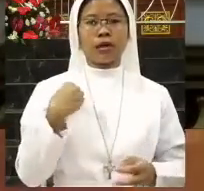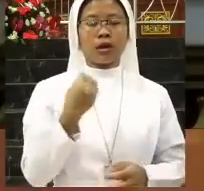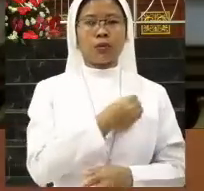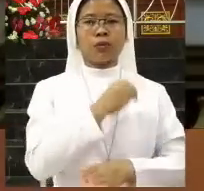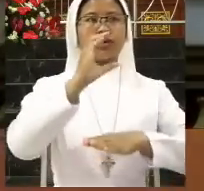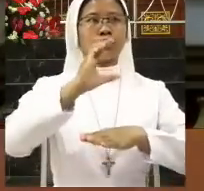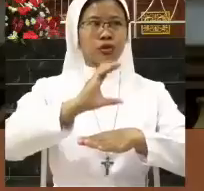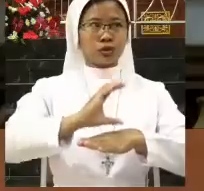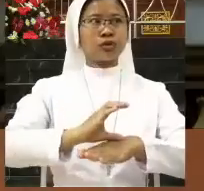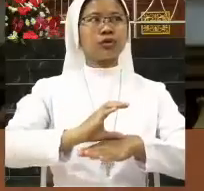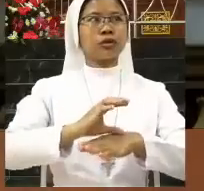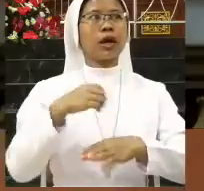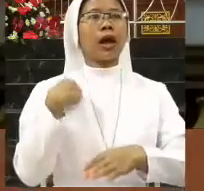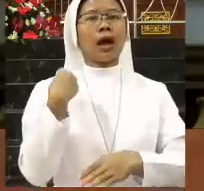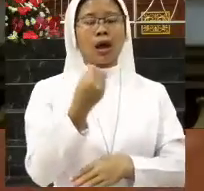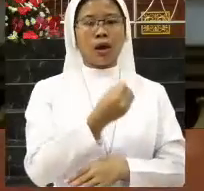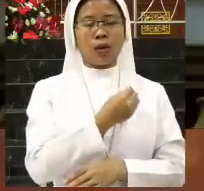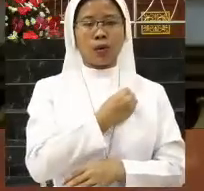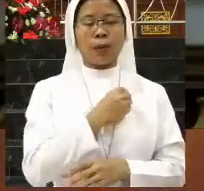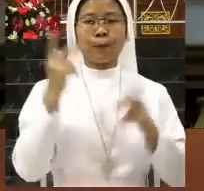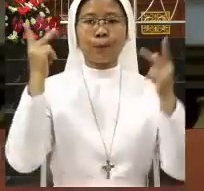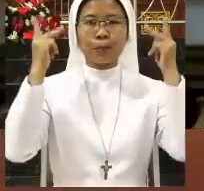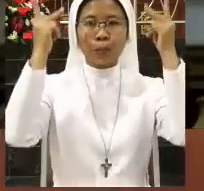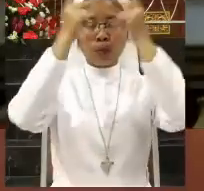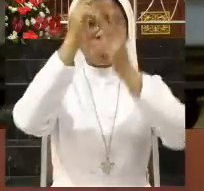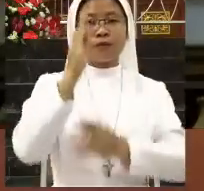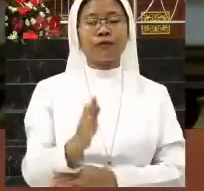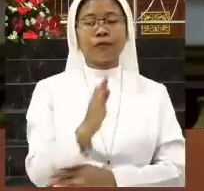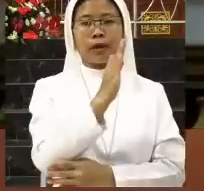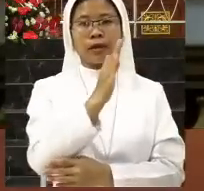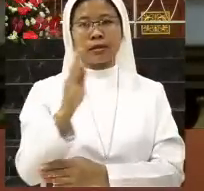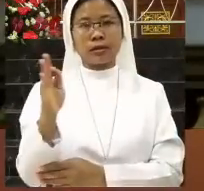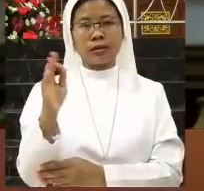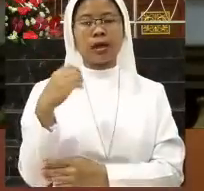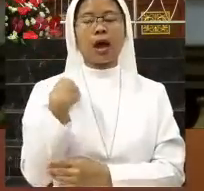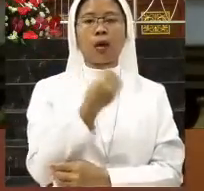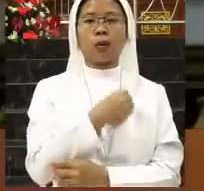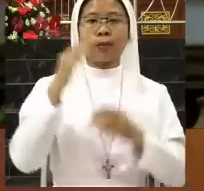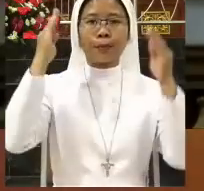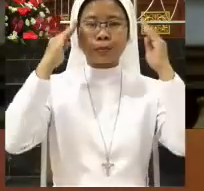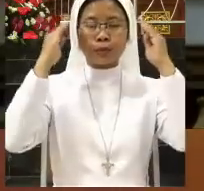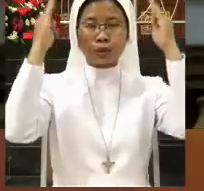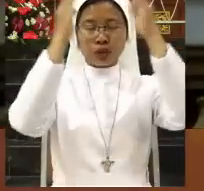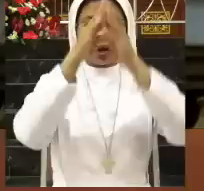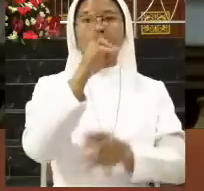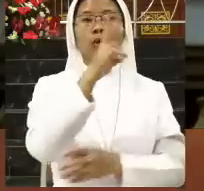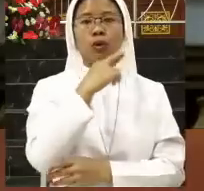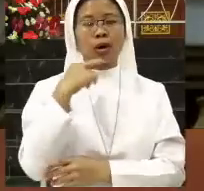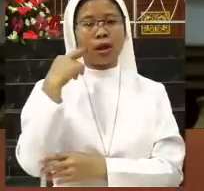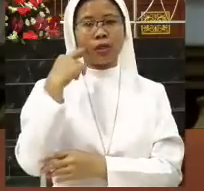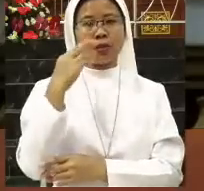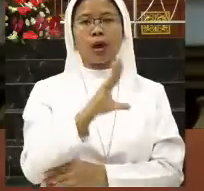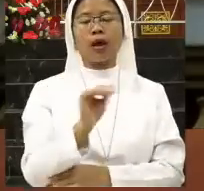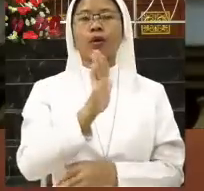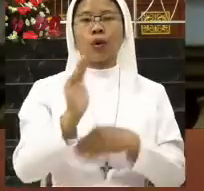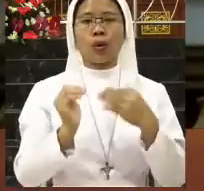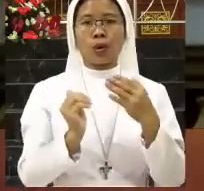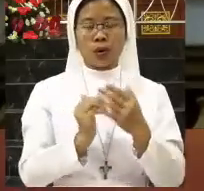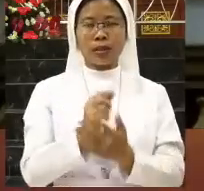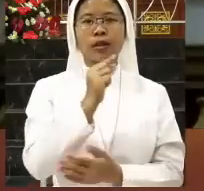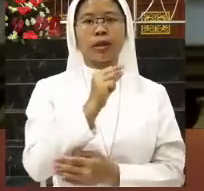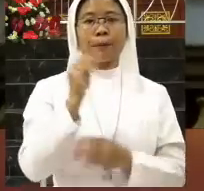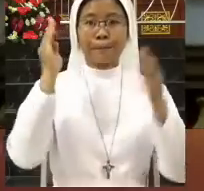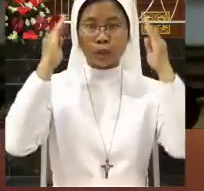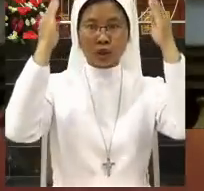church, our Holy Father Francis, our Bishop Rolando, and all the